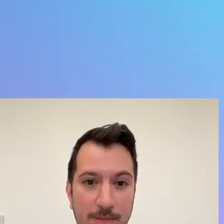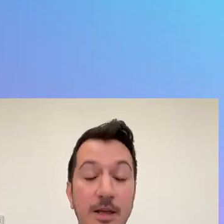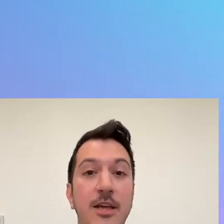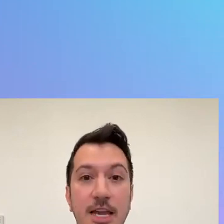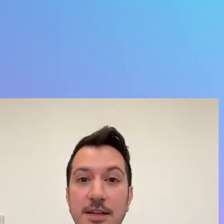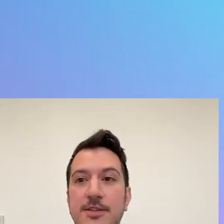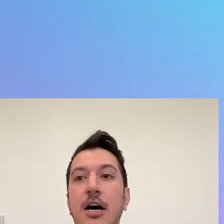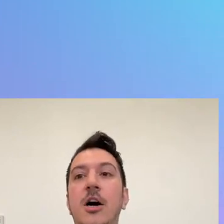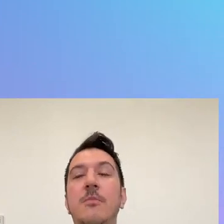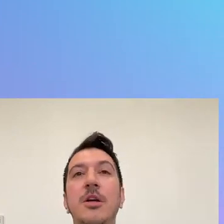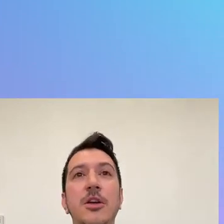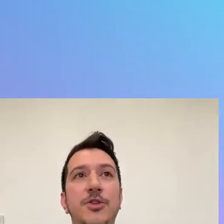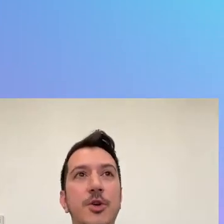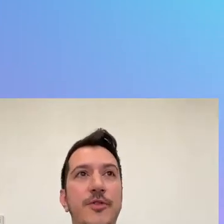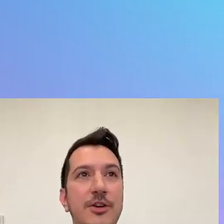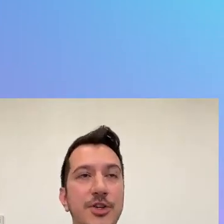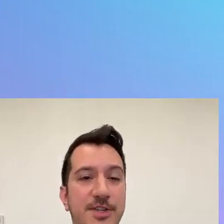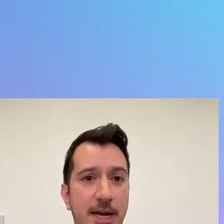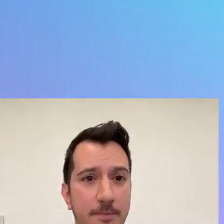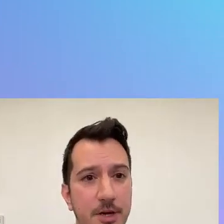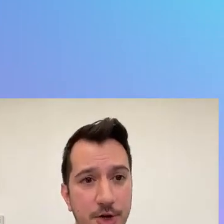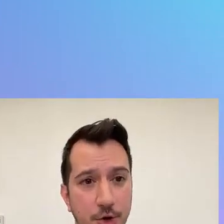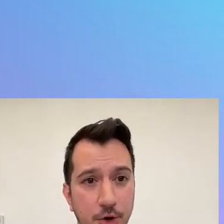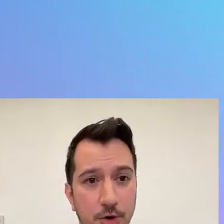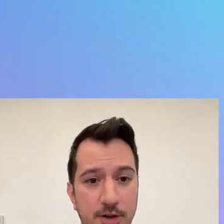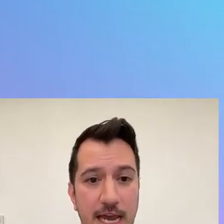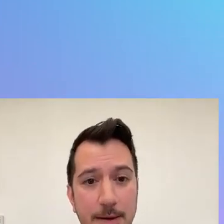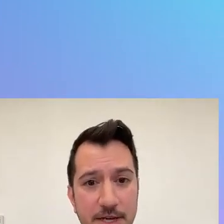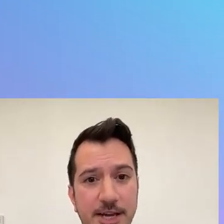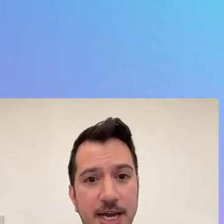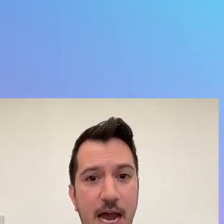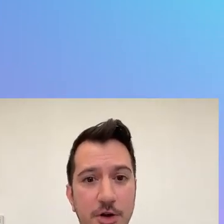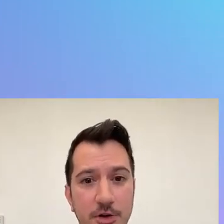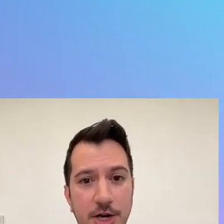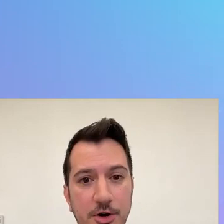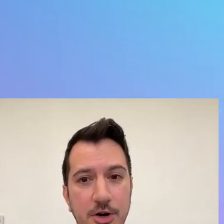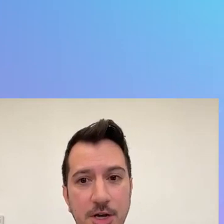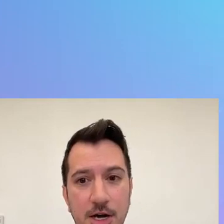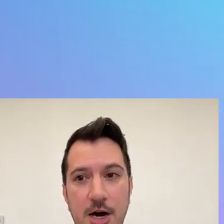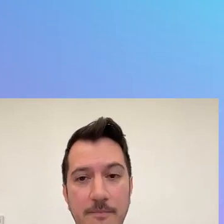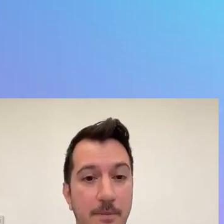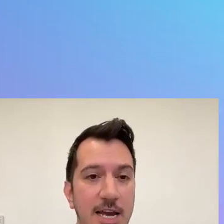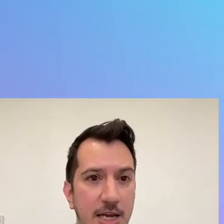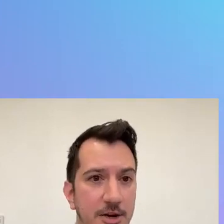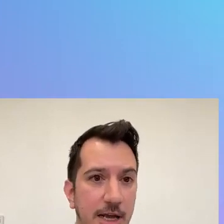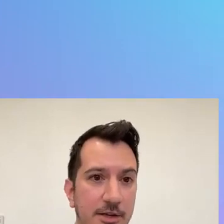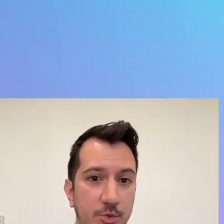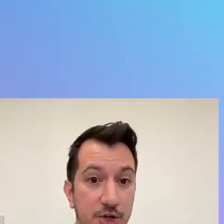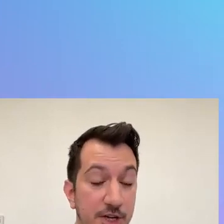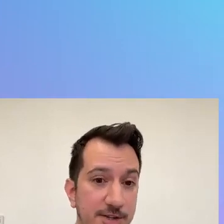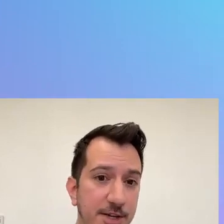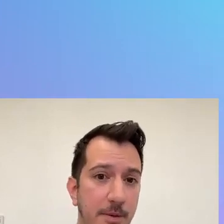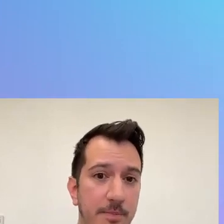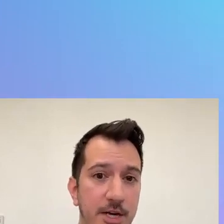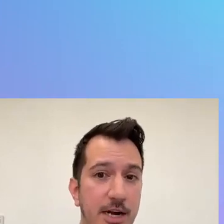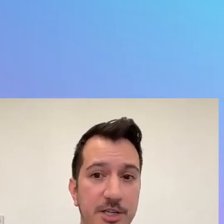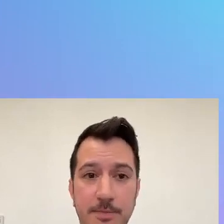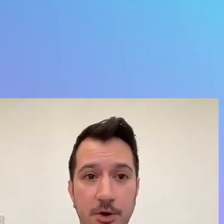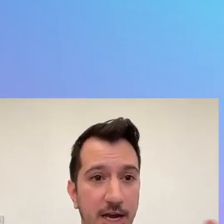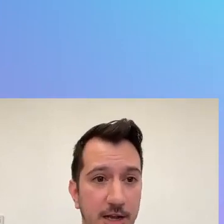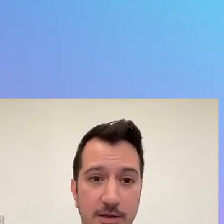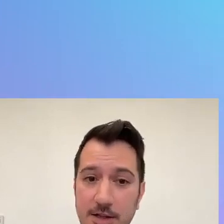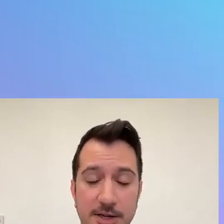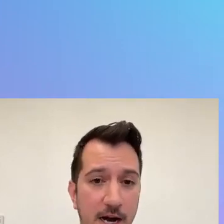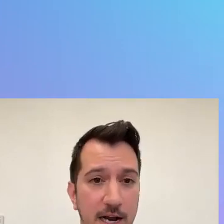this? Yes. So if you actually just type into Google APCA calculator, my index, which is the company that